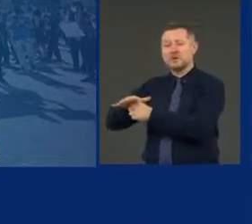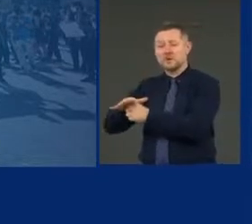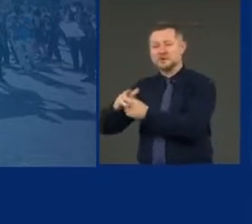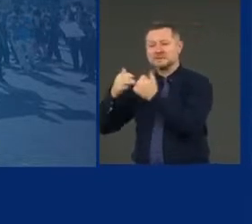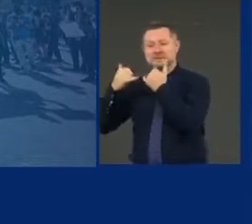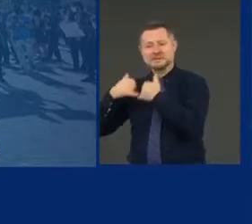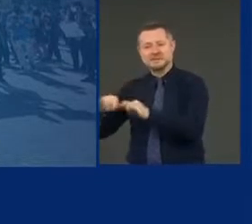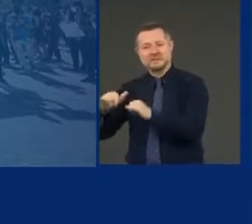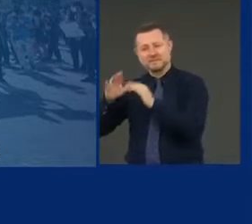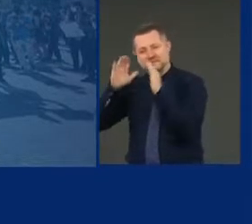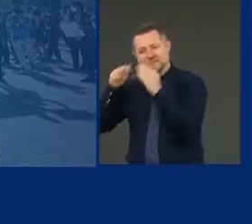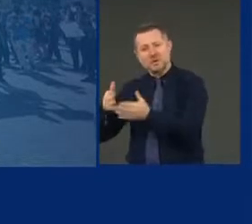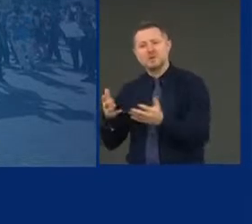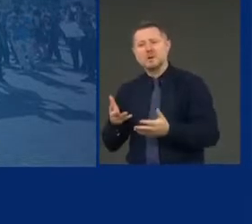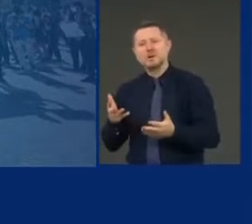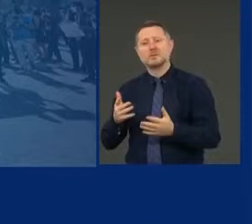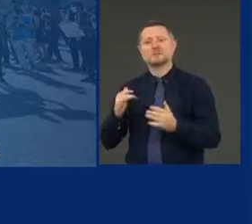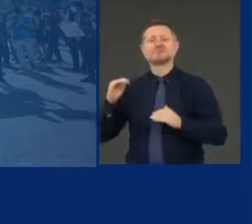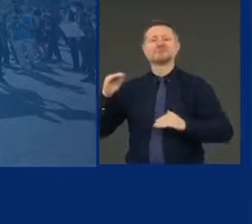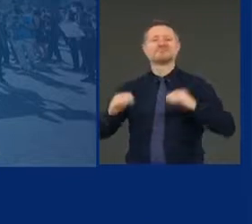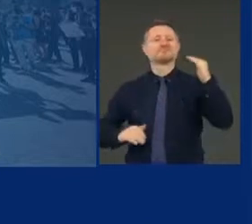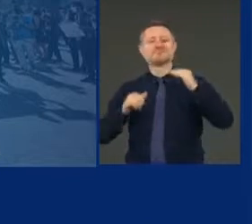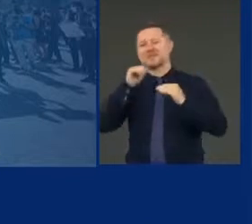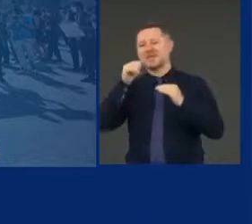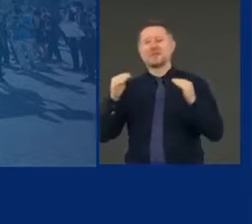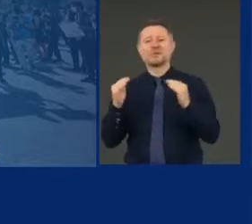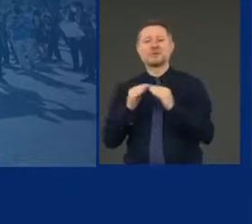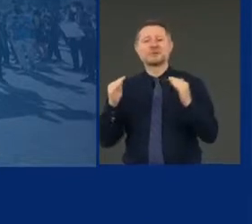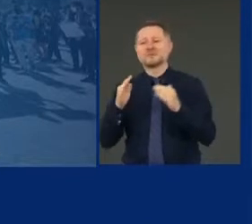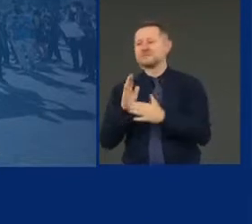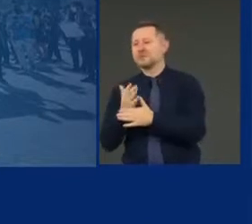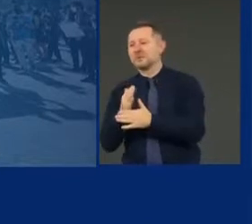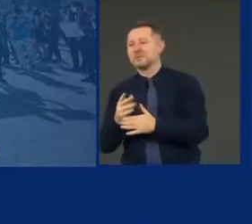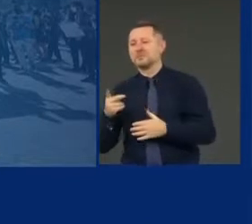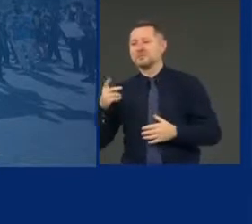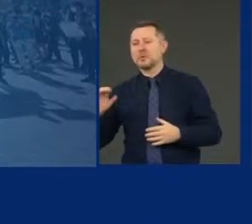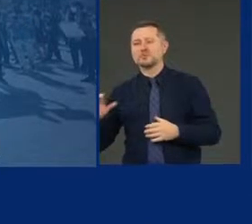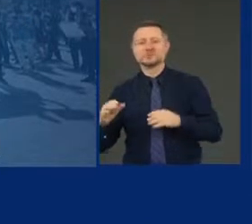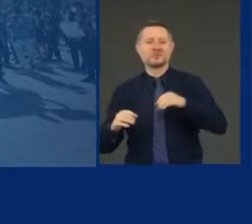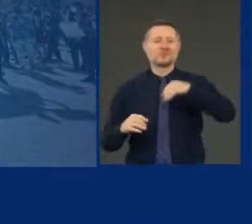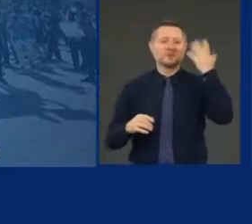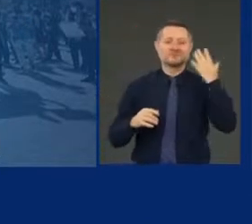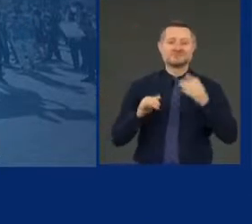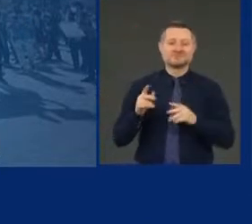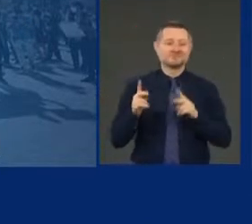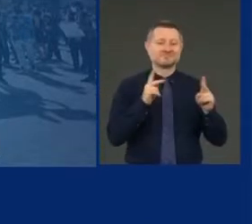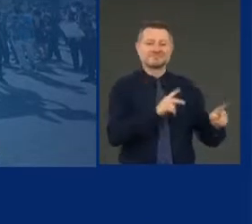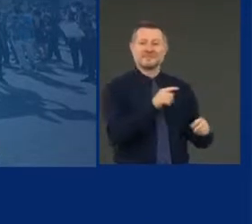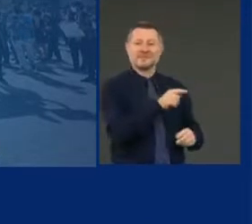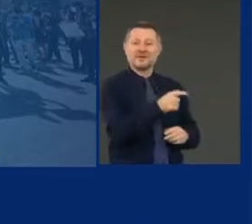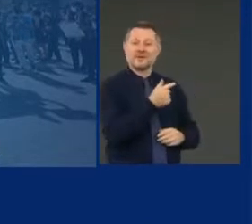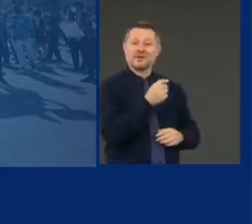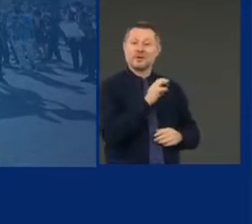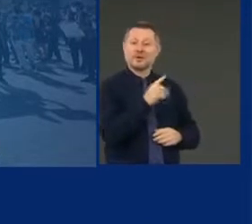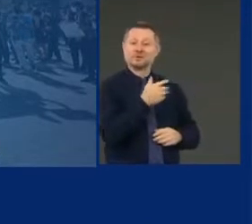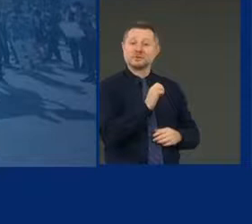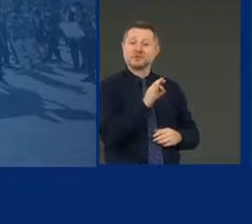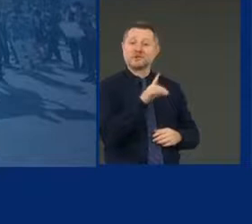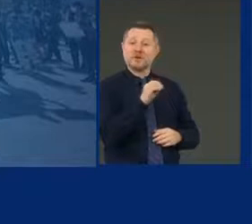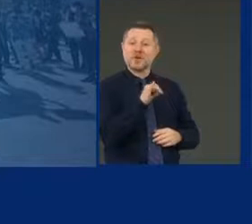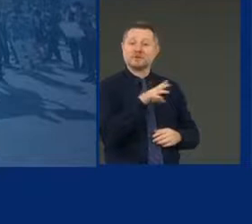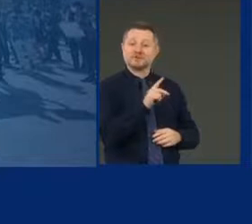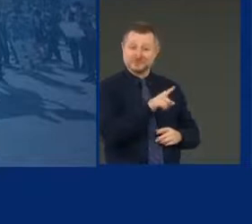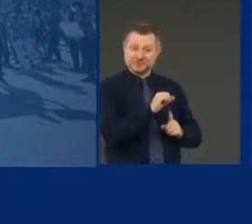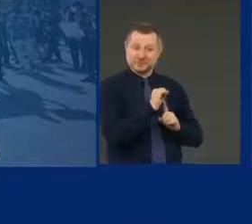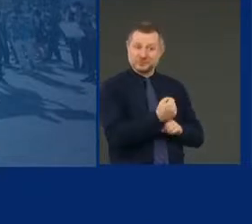healthcare also on a deeper level. And then the George Floyd situation, which gets at the inequality